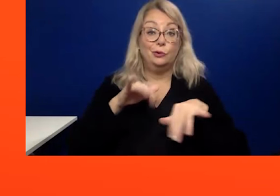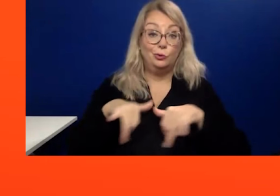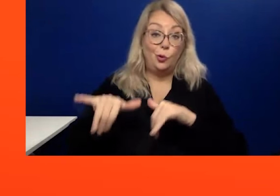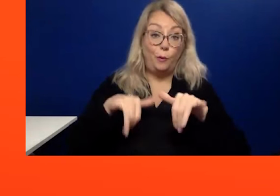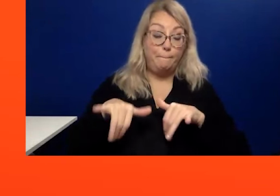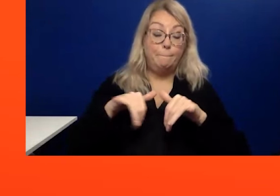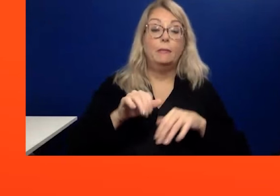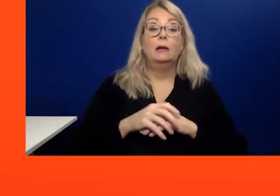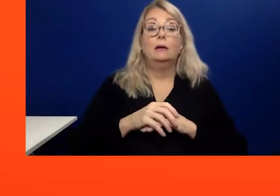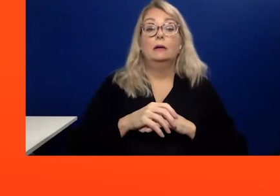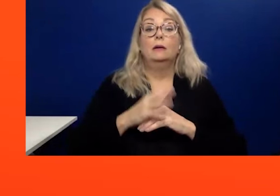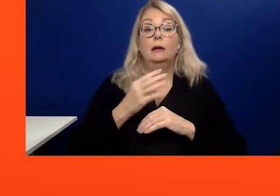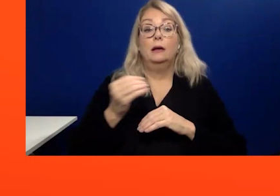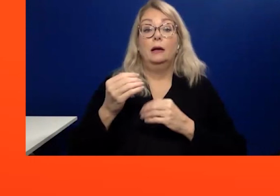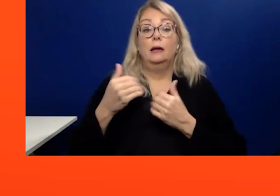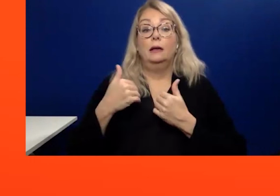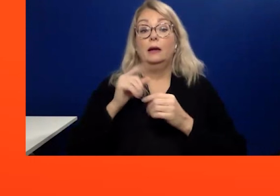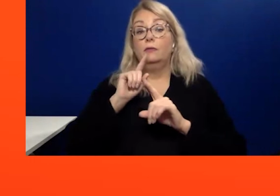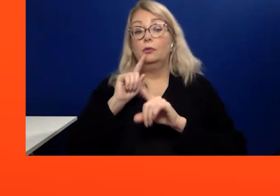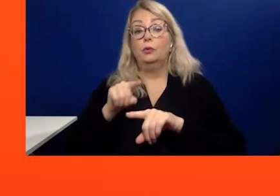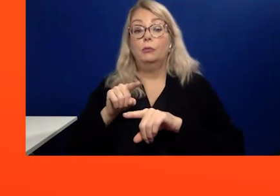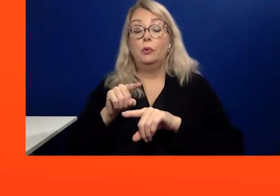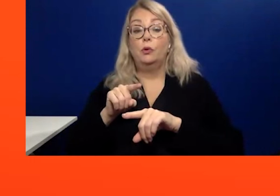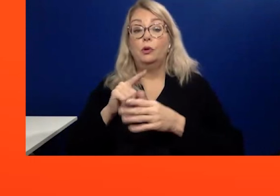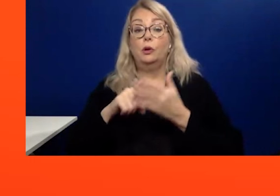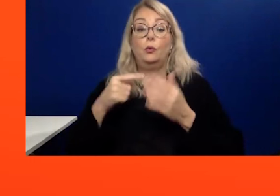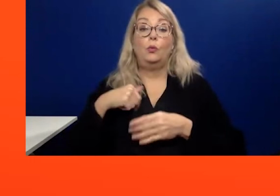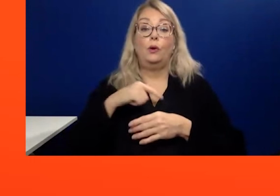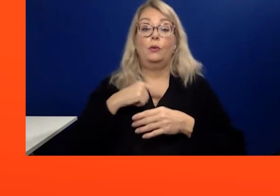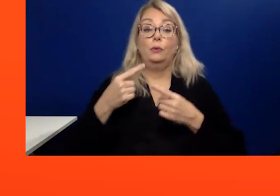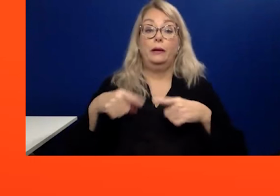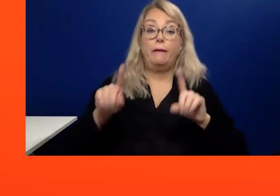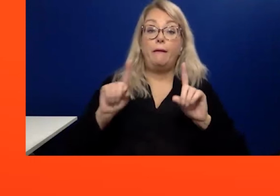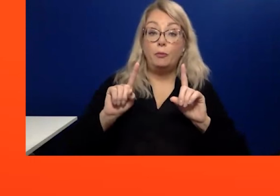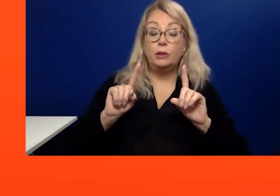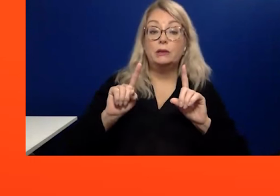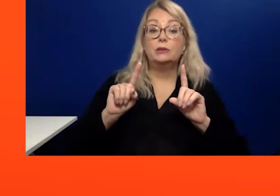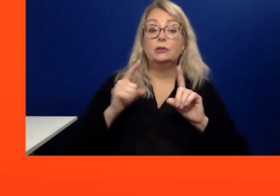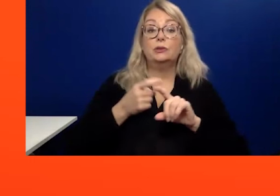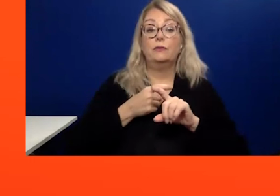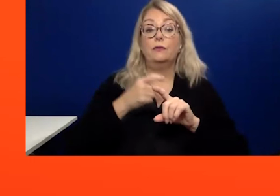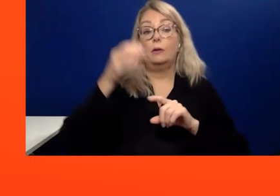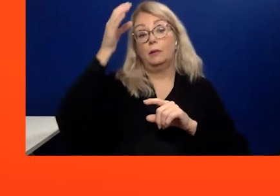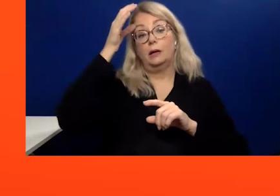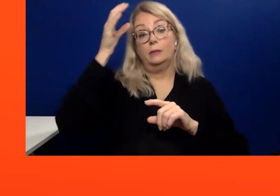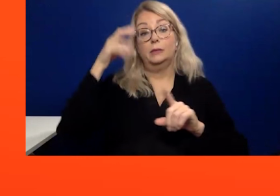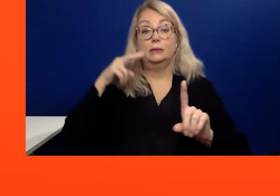our reporting of what we accomplish from a competency perspective.